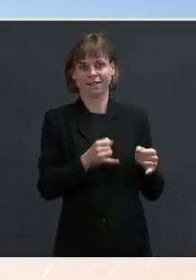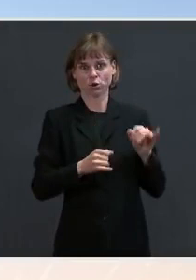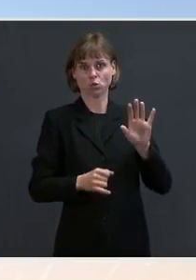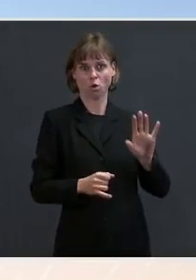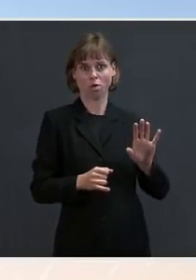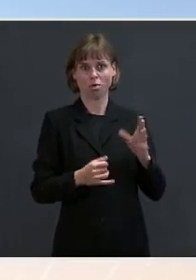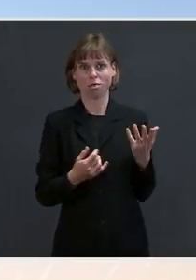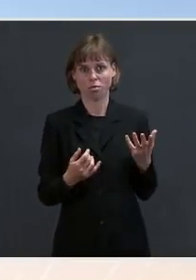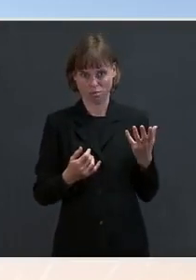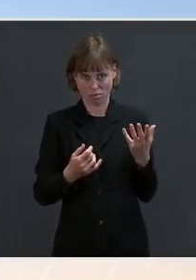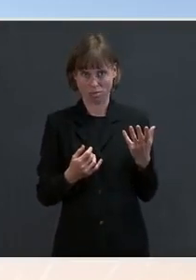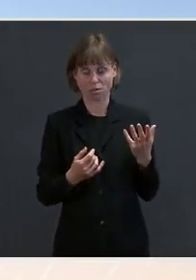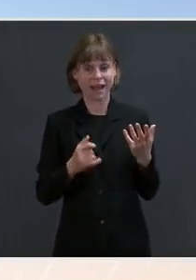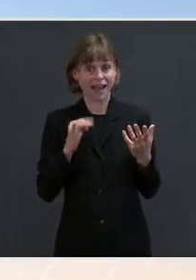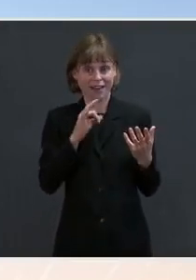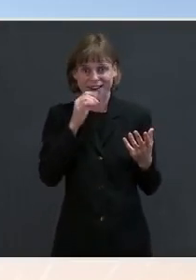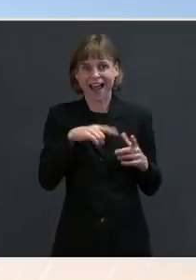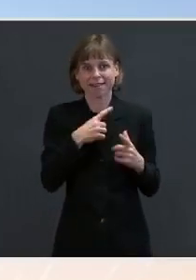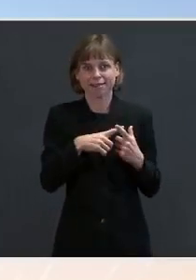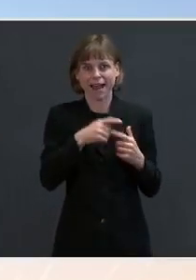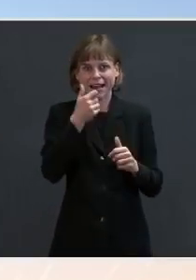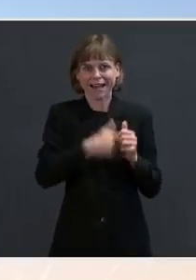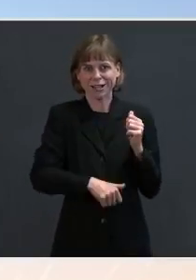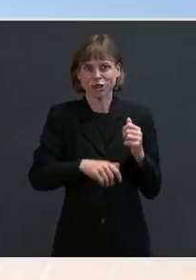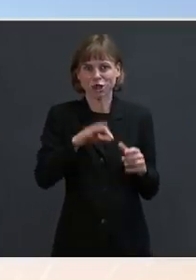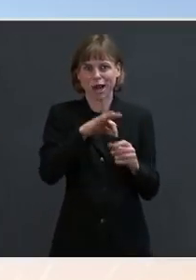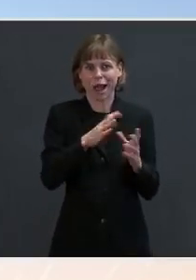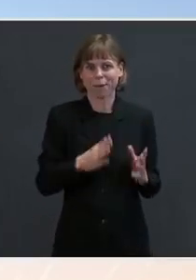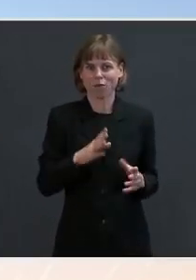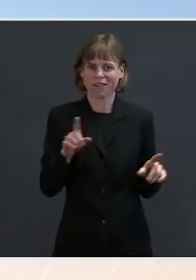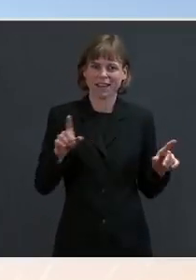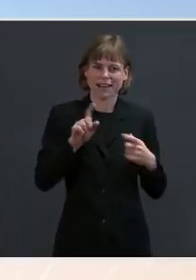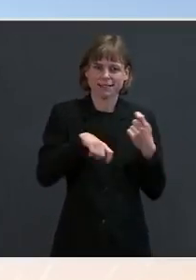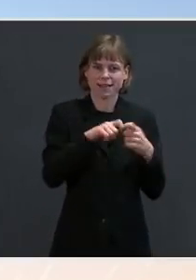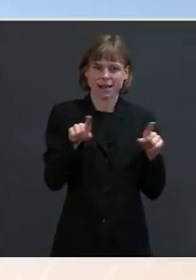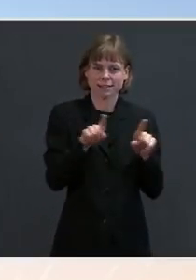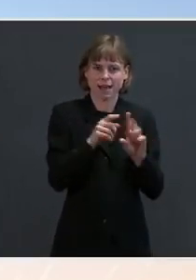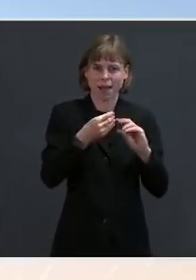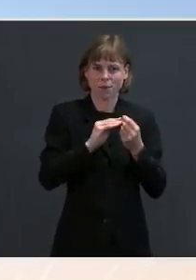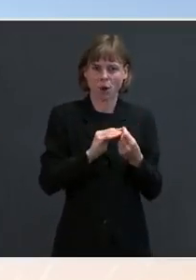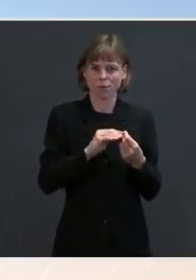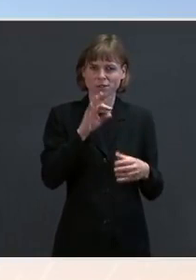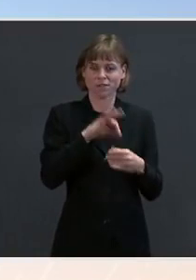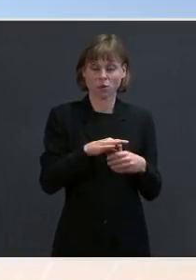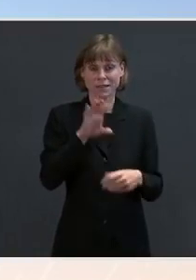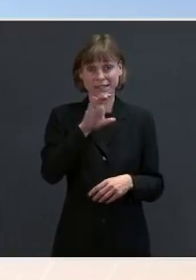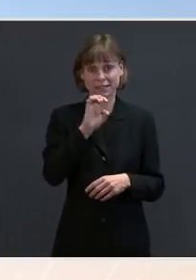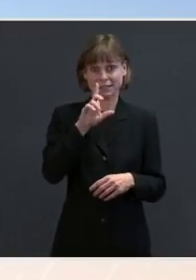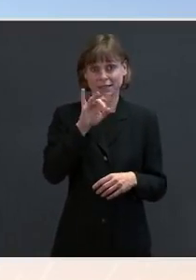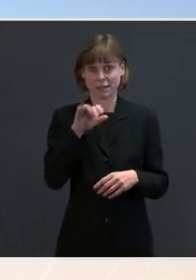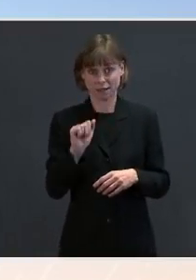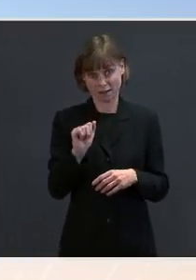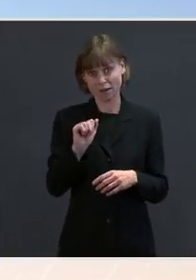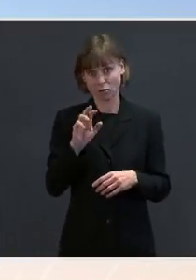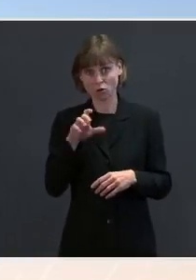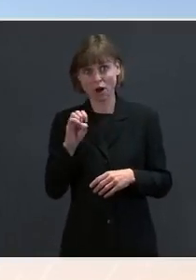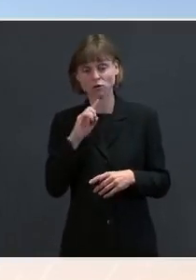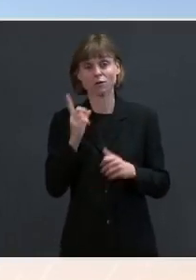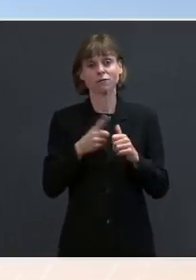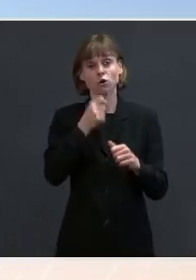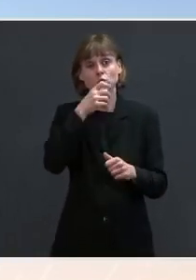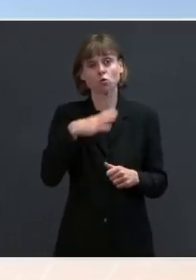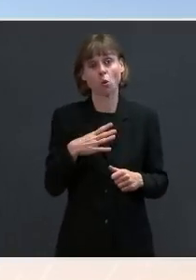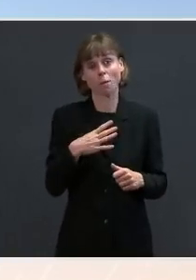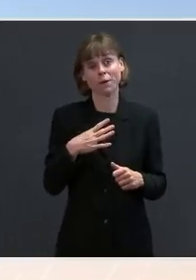the same exact number of votes, right? And they don't. And we had, of course, Cecilia Rouse was confirmed as the first woman of color to lead the White House